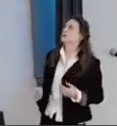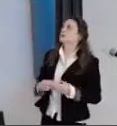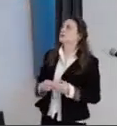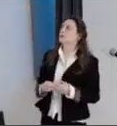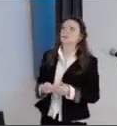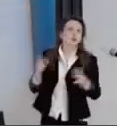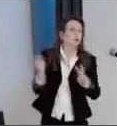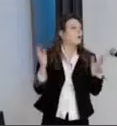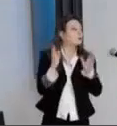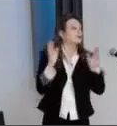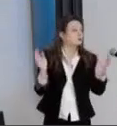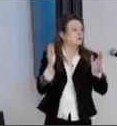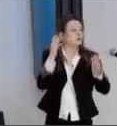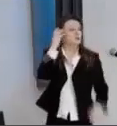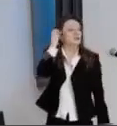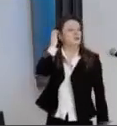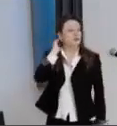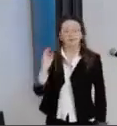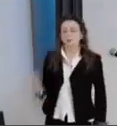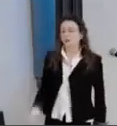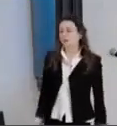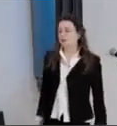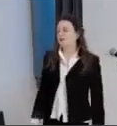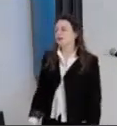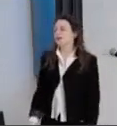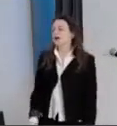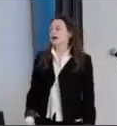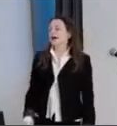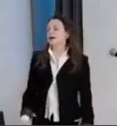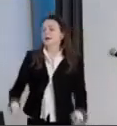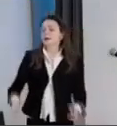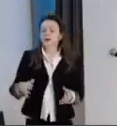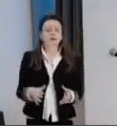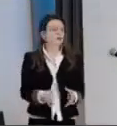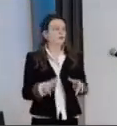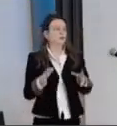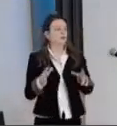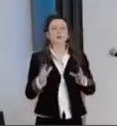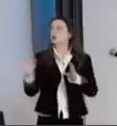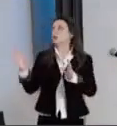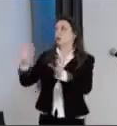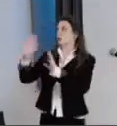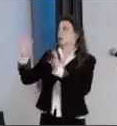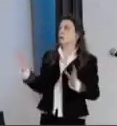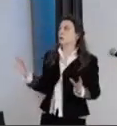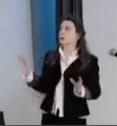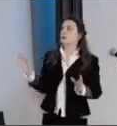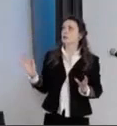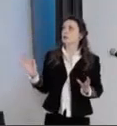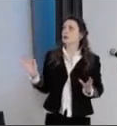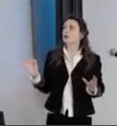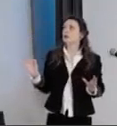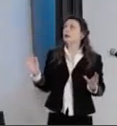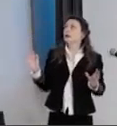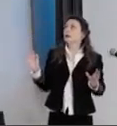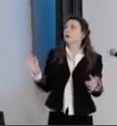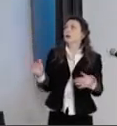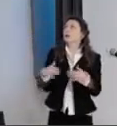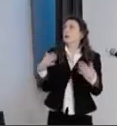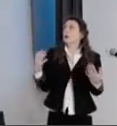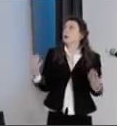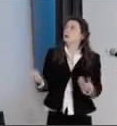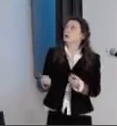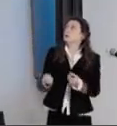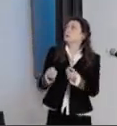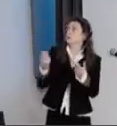like circular objects to focus just on the formal properties. And I take it that if you just focus on appearances here, you will